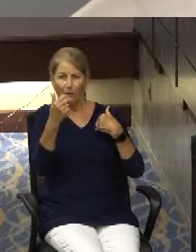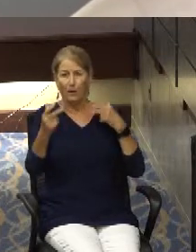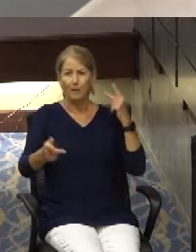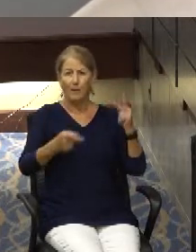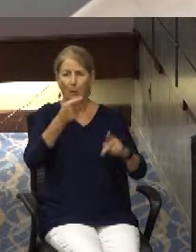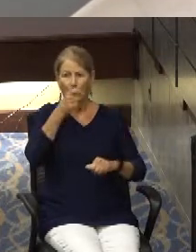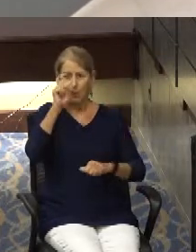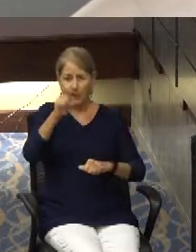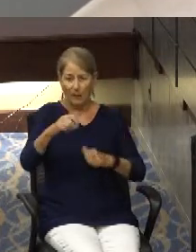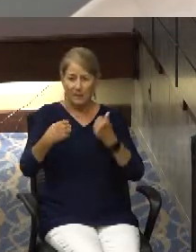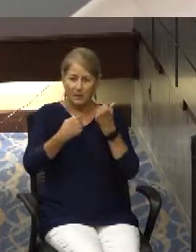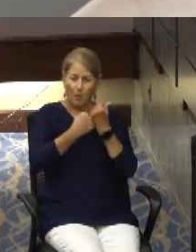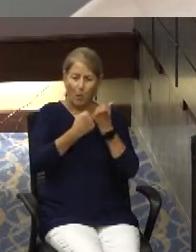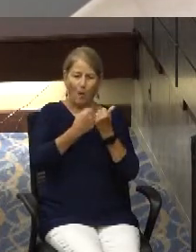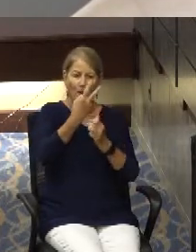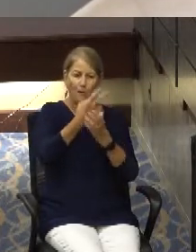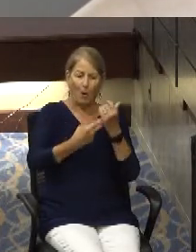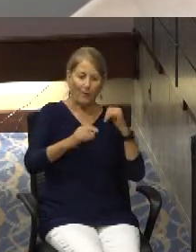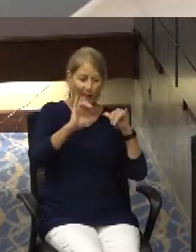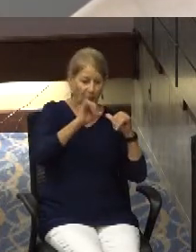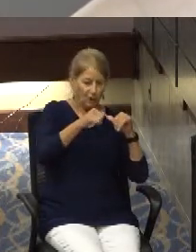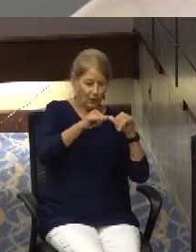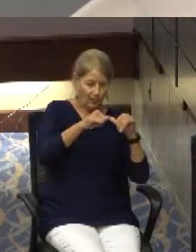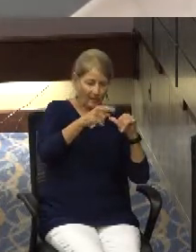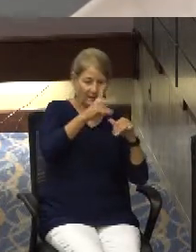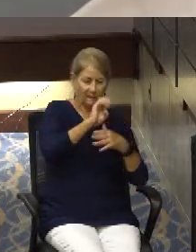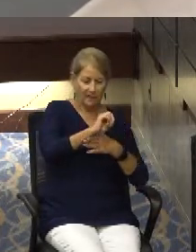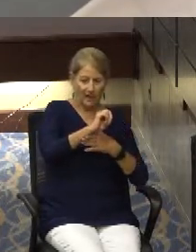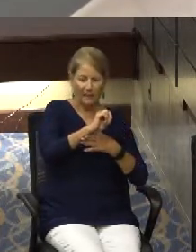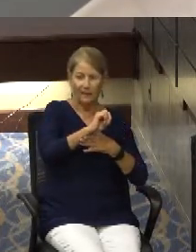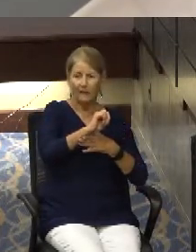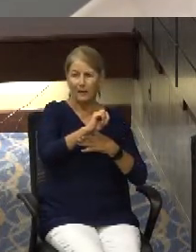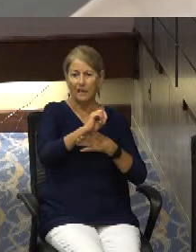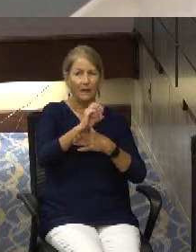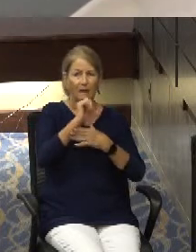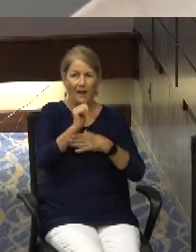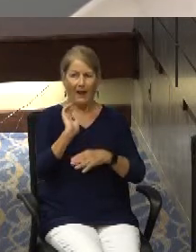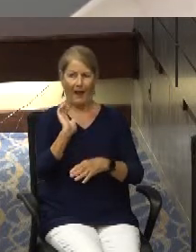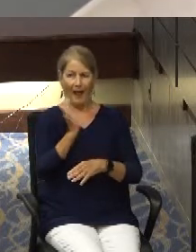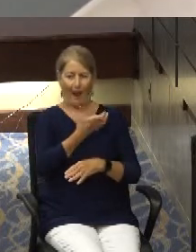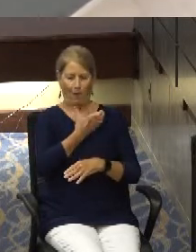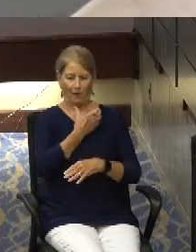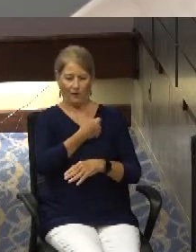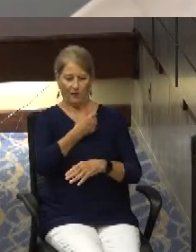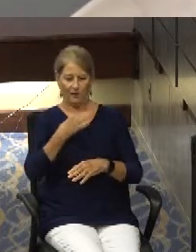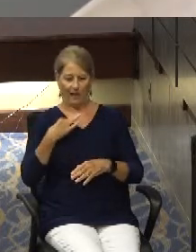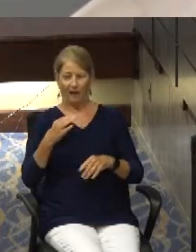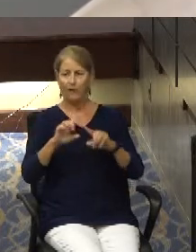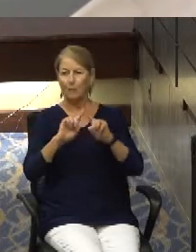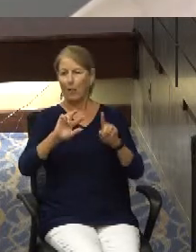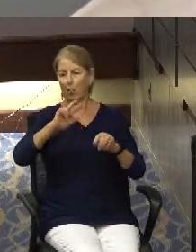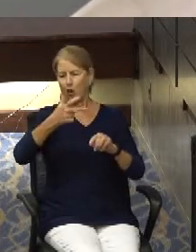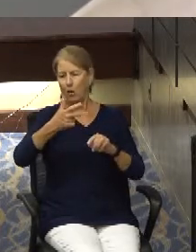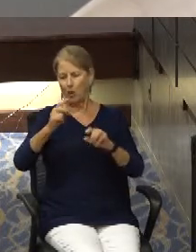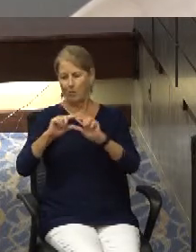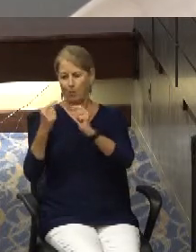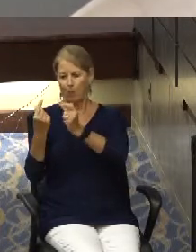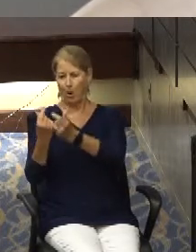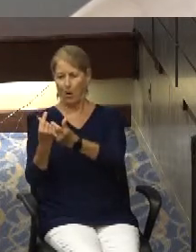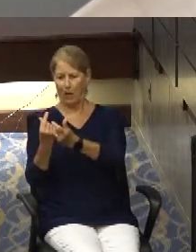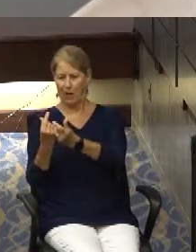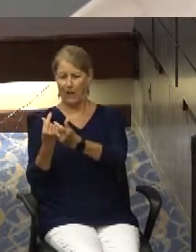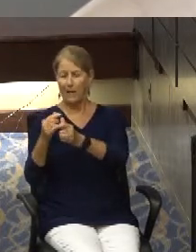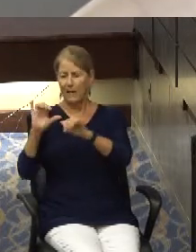on the engineering side, not our own staff, but third-party engineers that are supporting